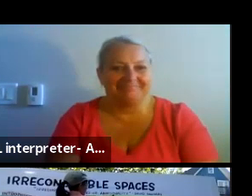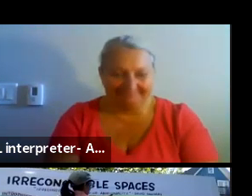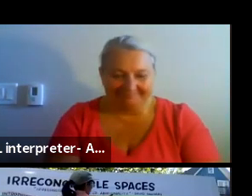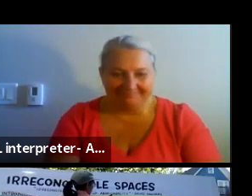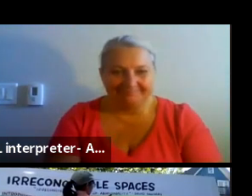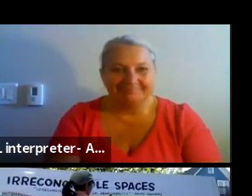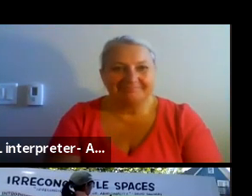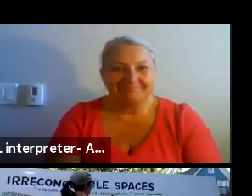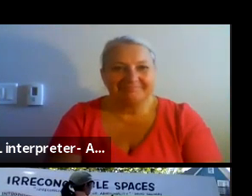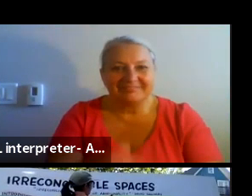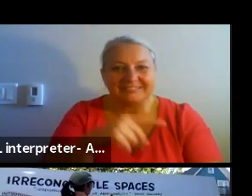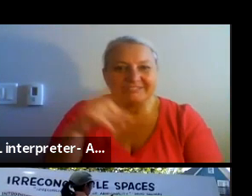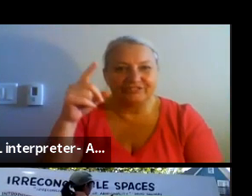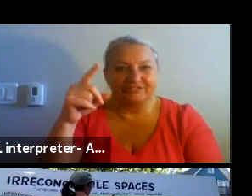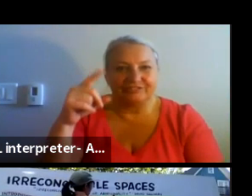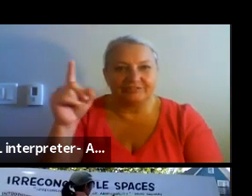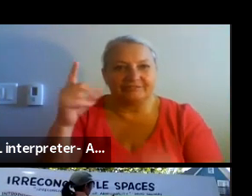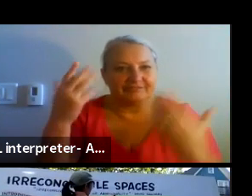Check.